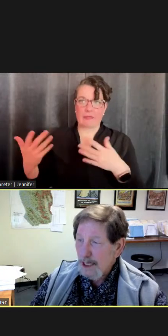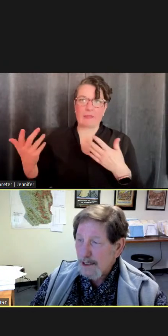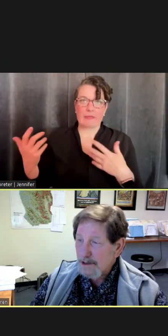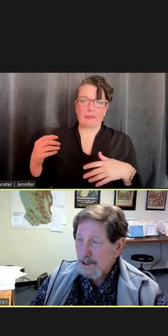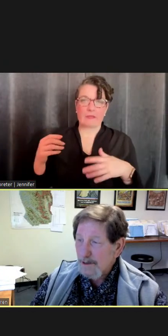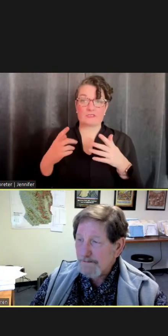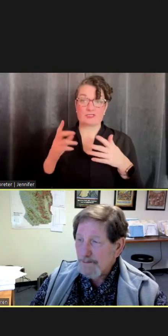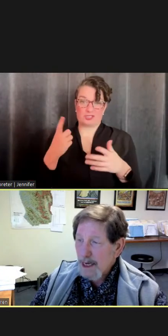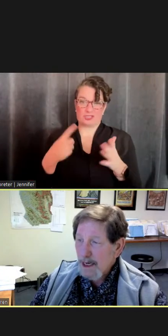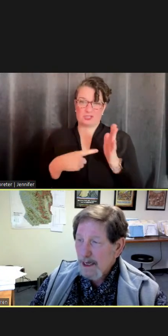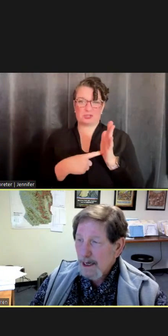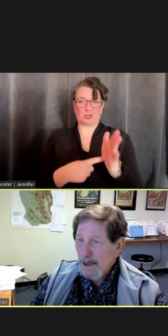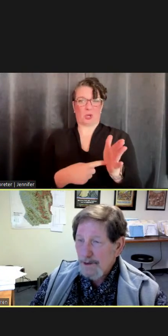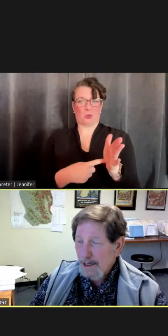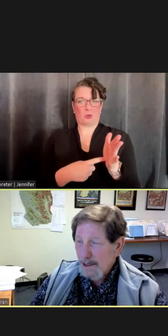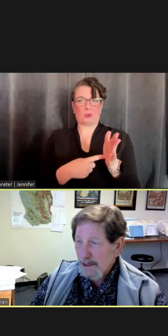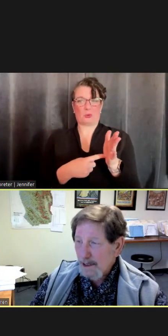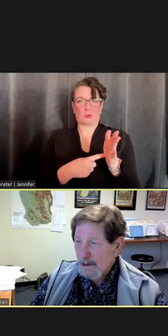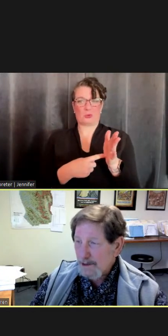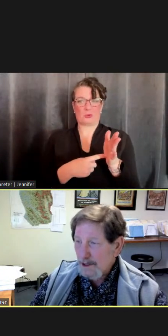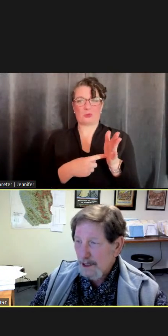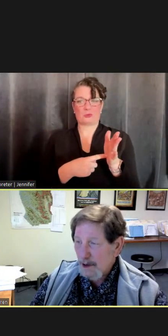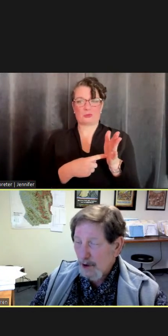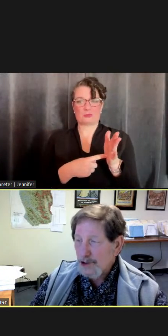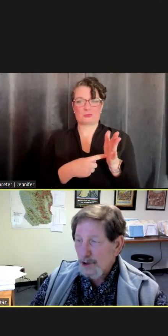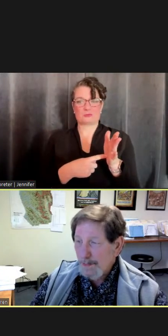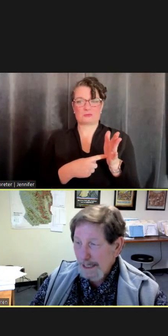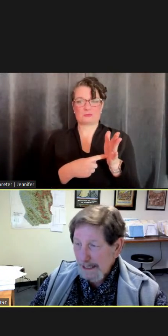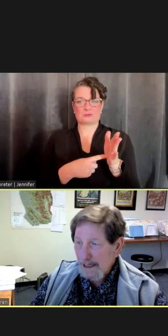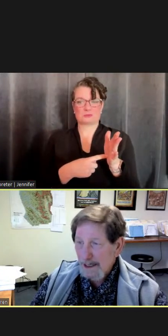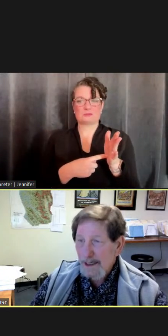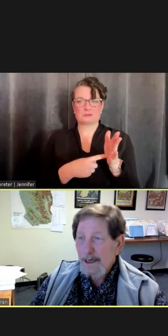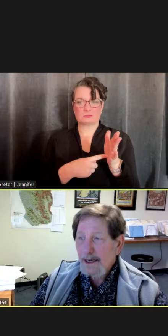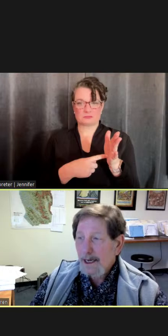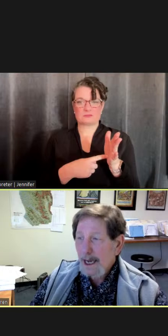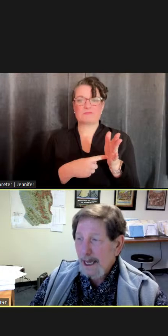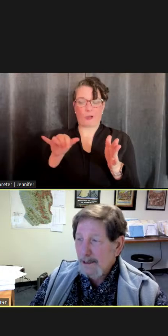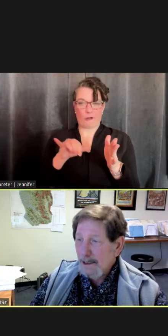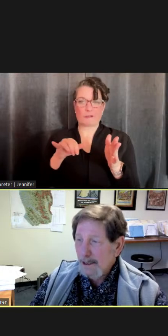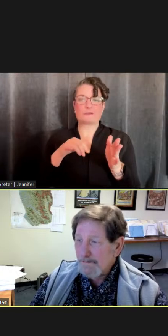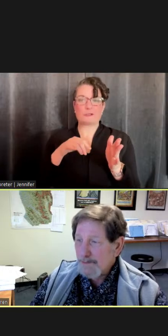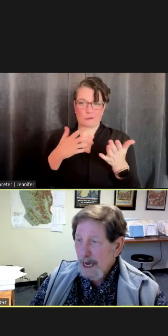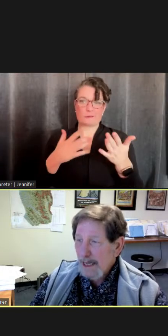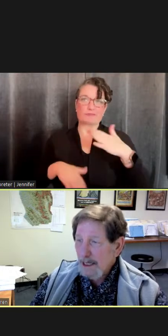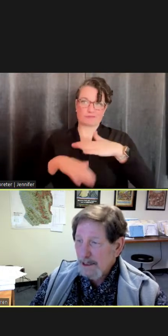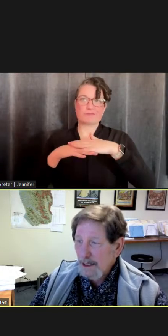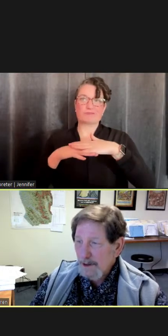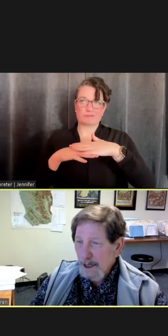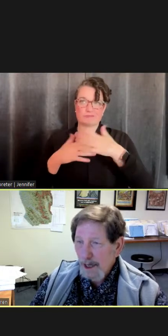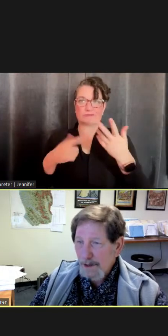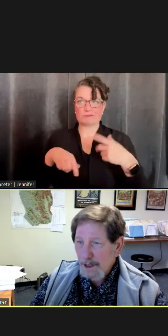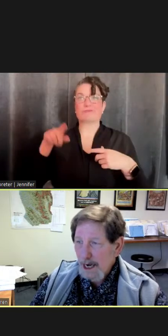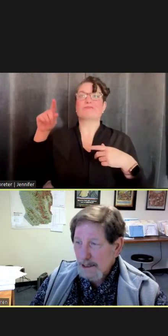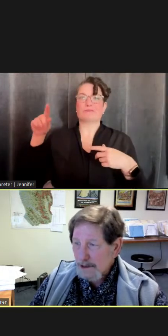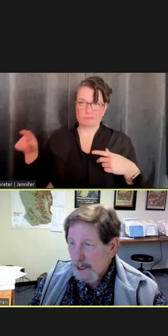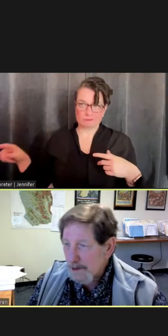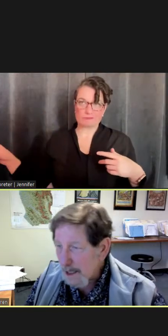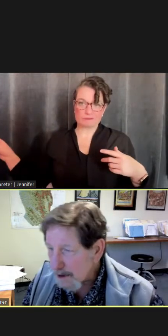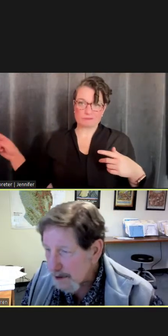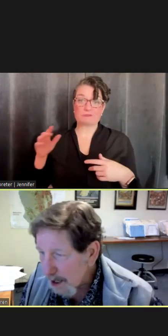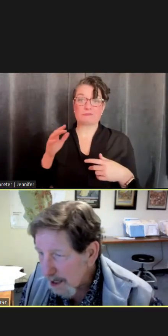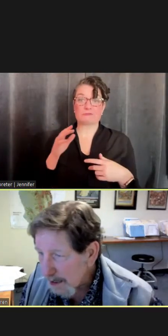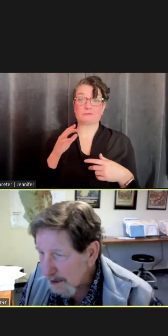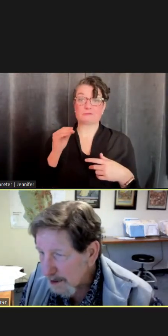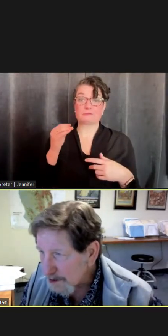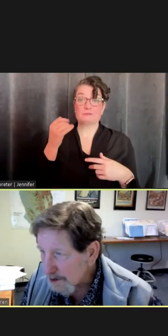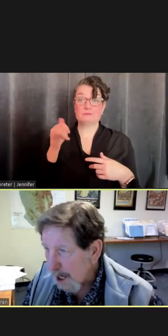show that that it is also peaking. And then the next line, the